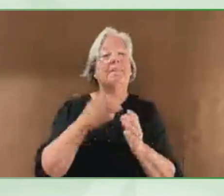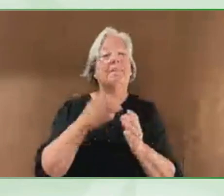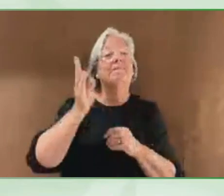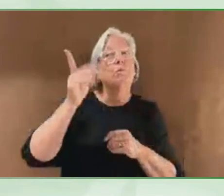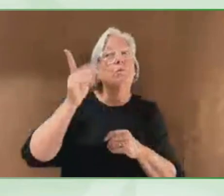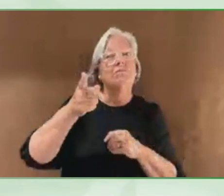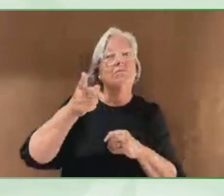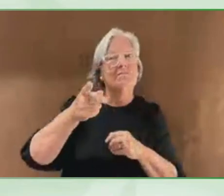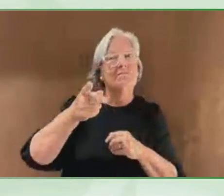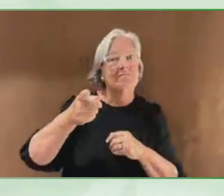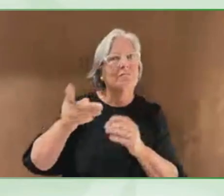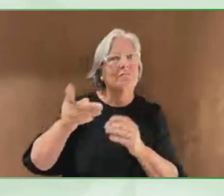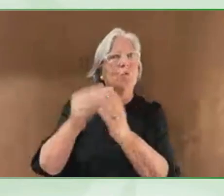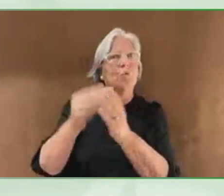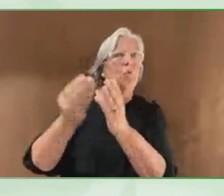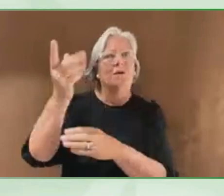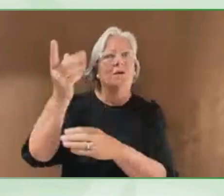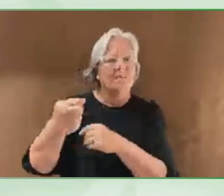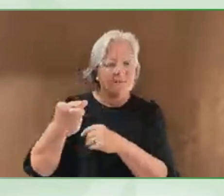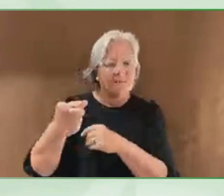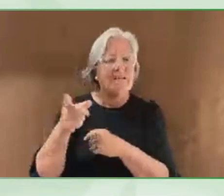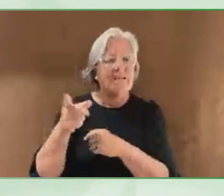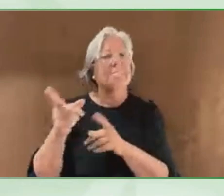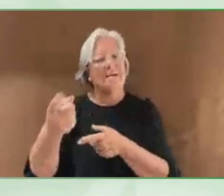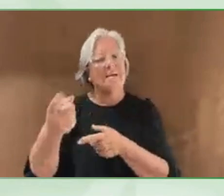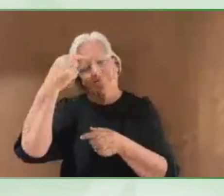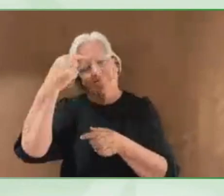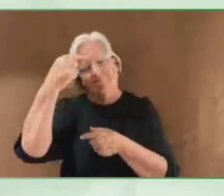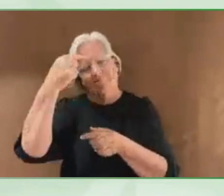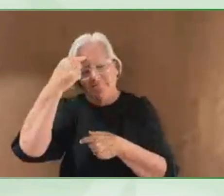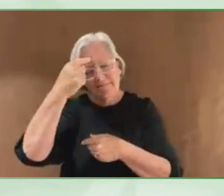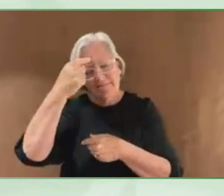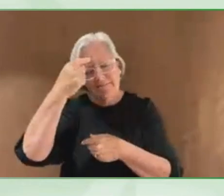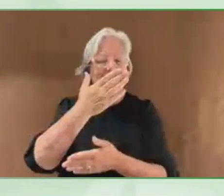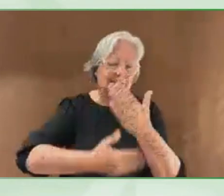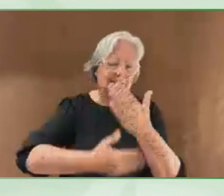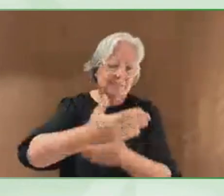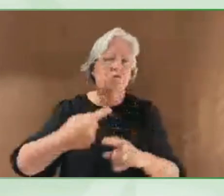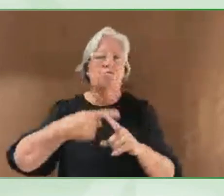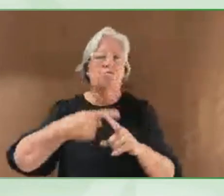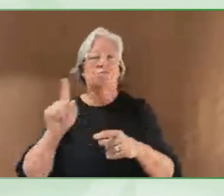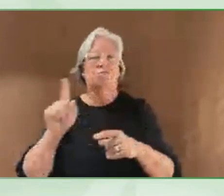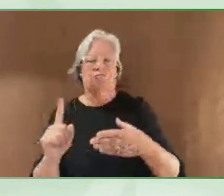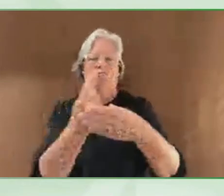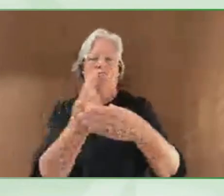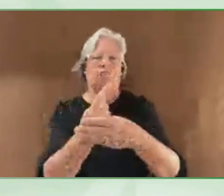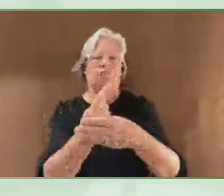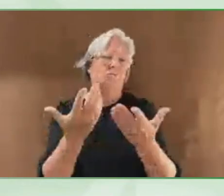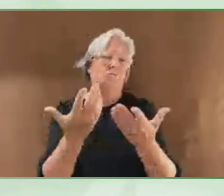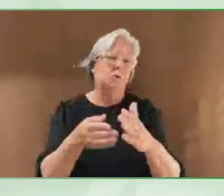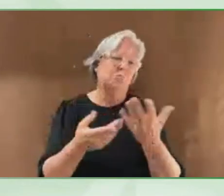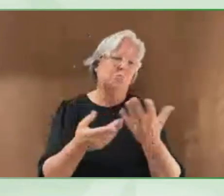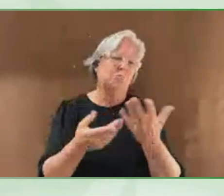about the issues and the topics around disability inclusion as part of their management training and their progression throughout the organization.